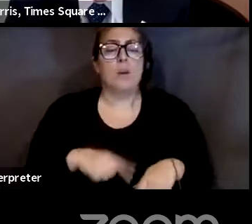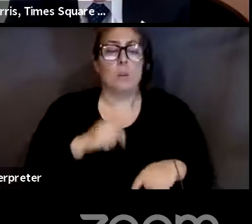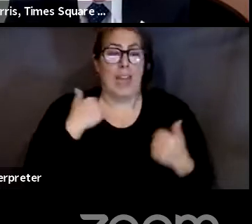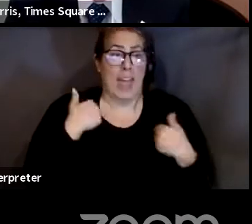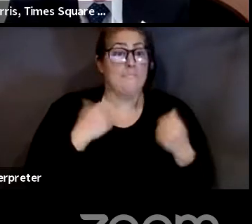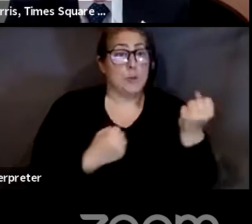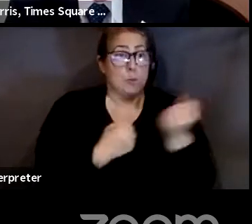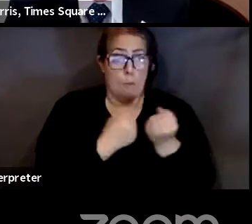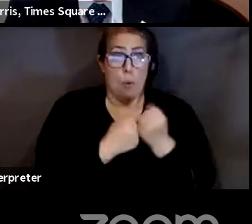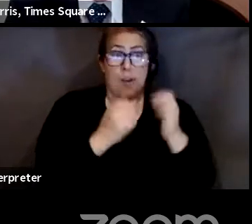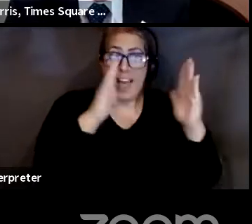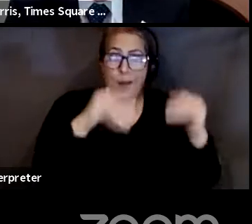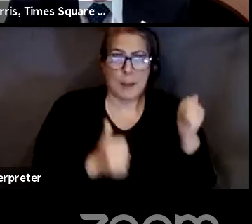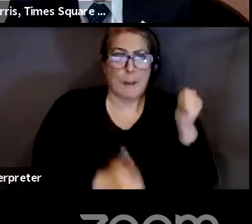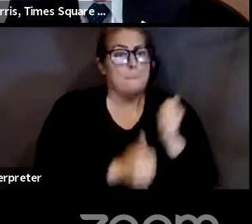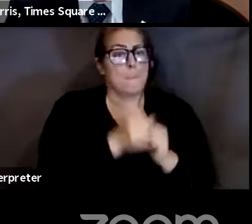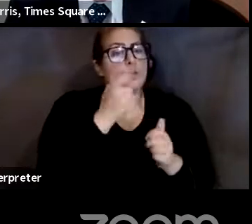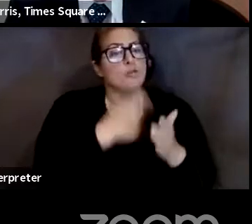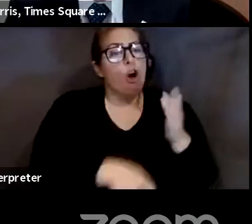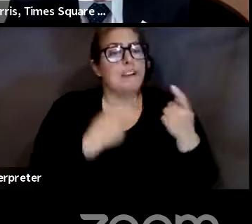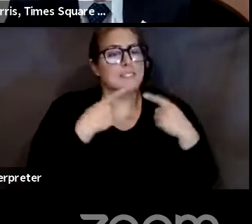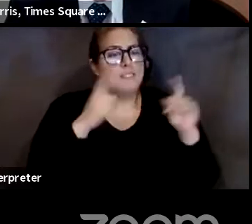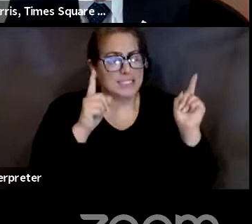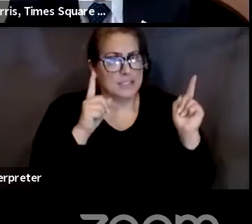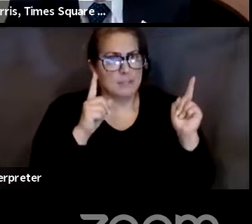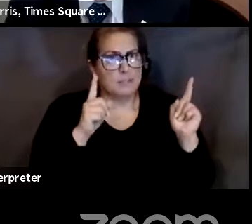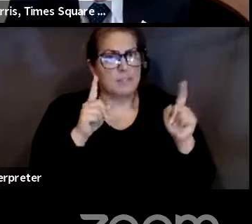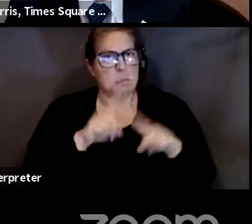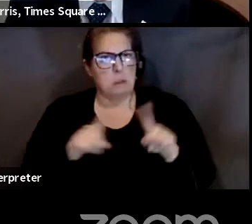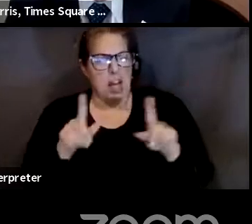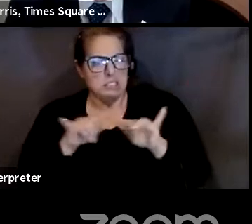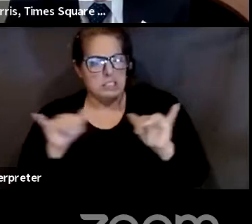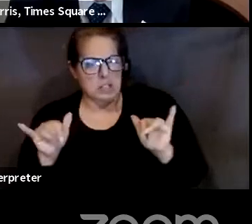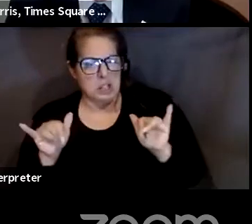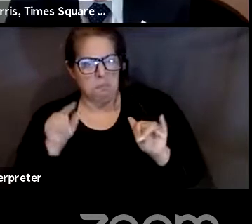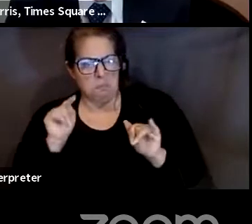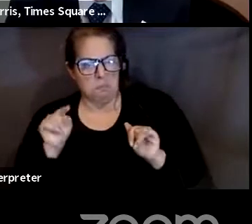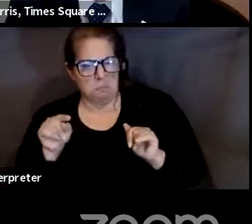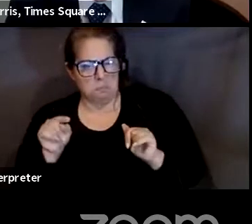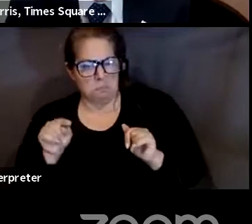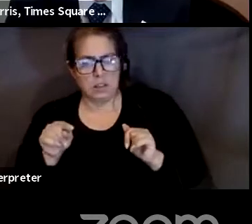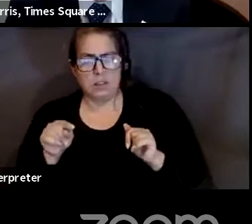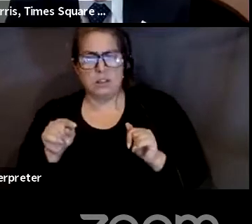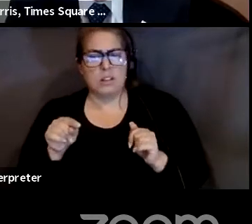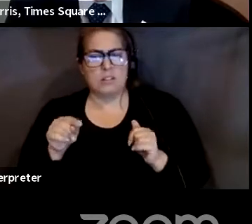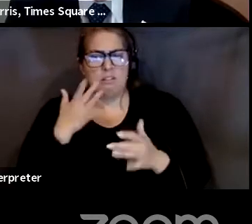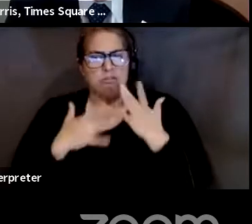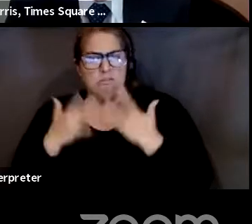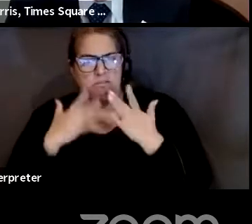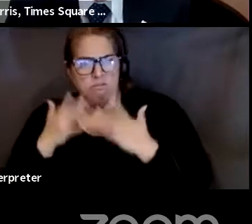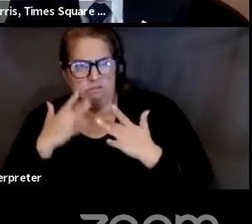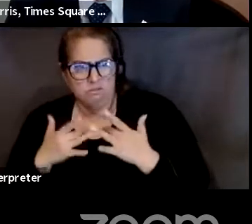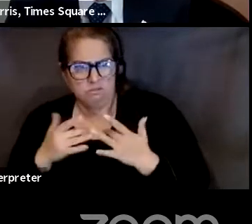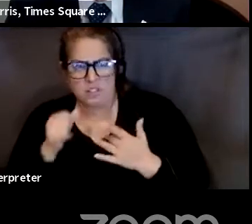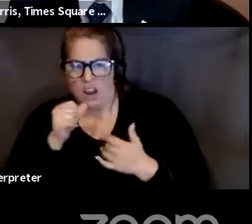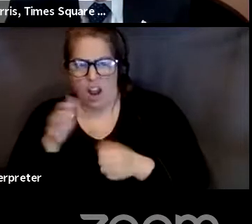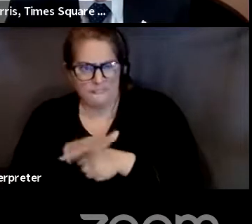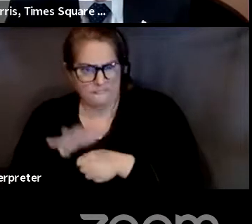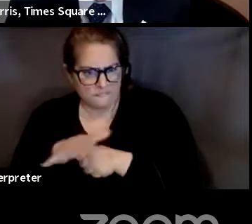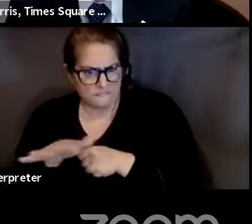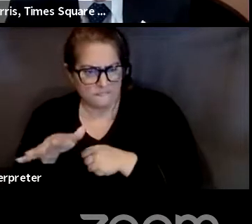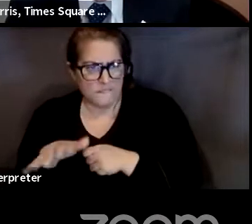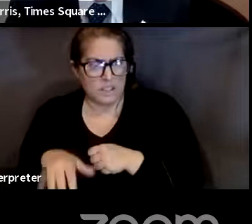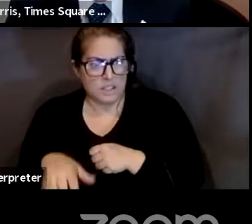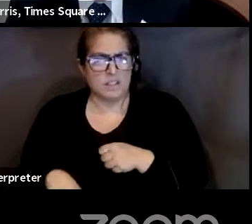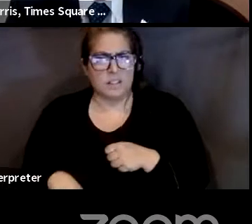way to house people, and yet there is a complete shortage of it. There doesn't seem to be a